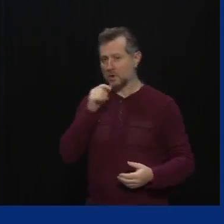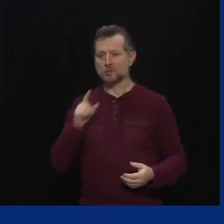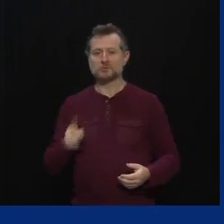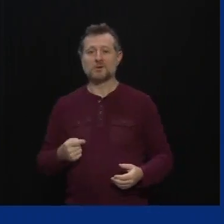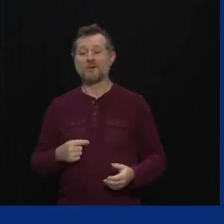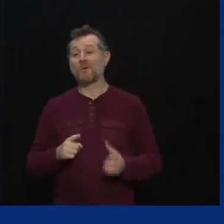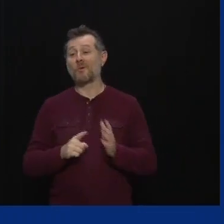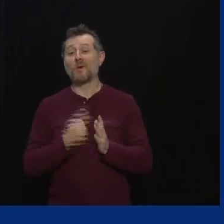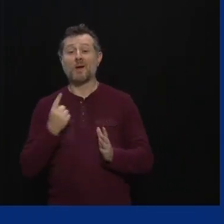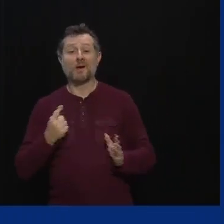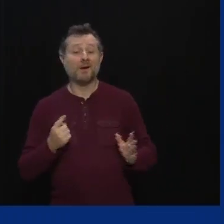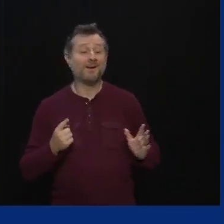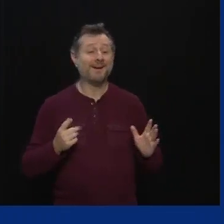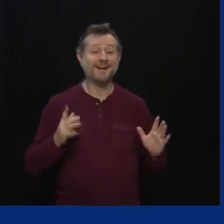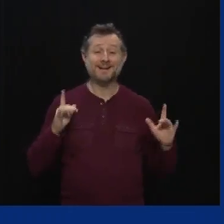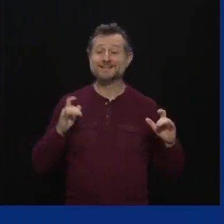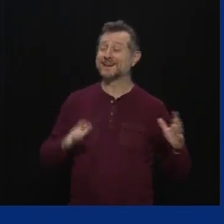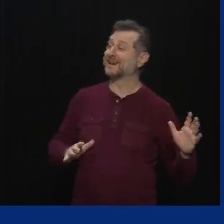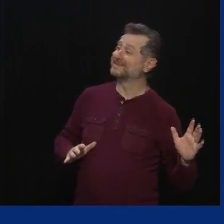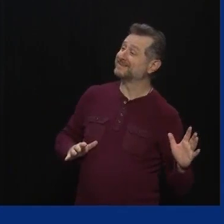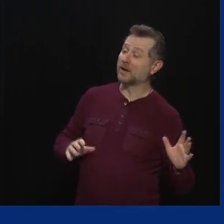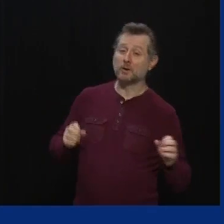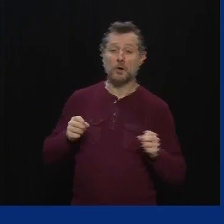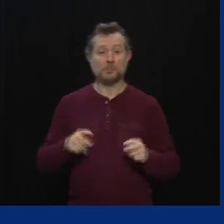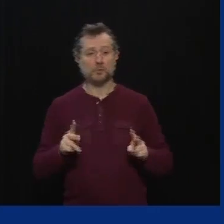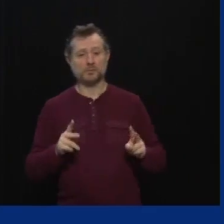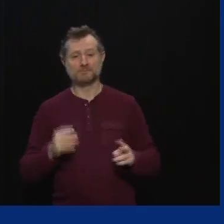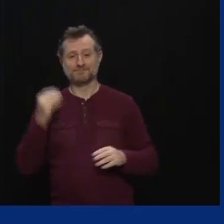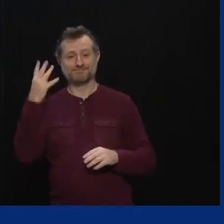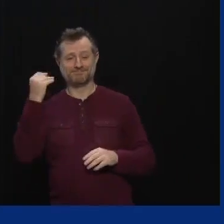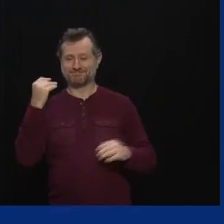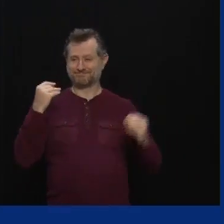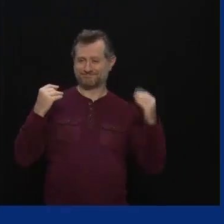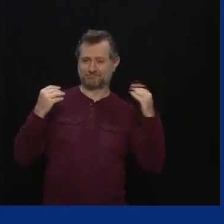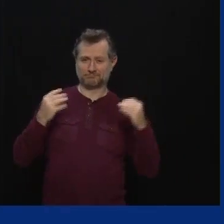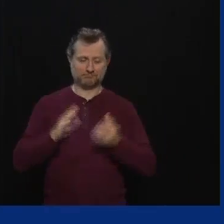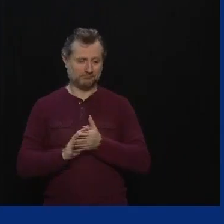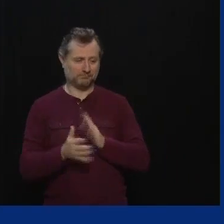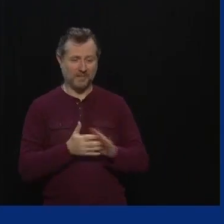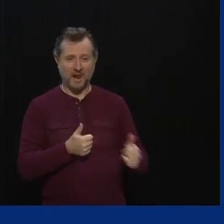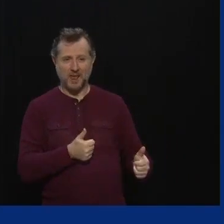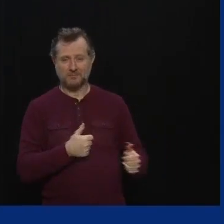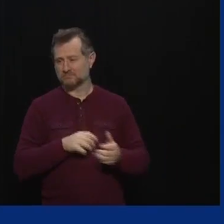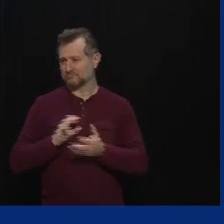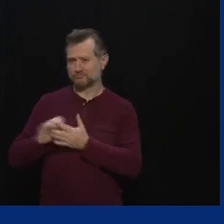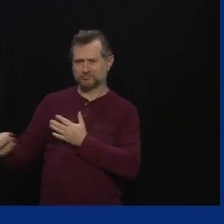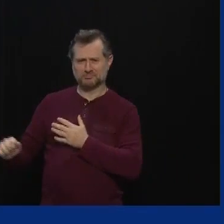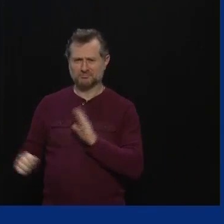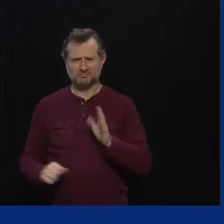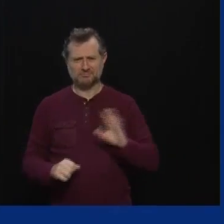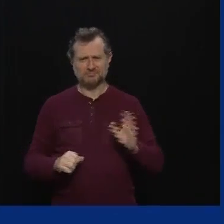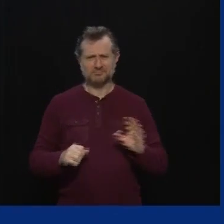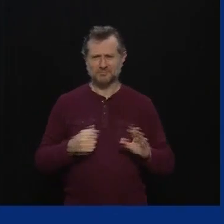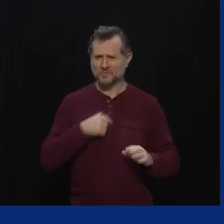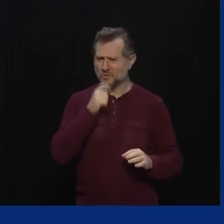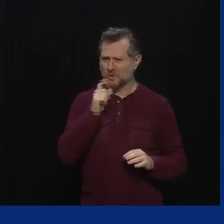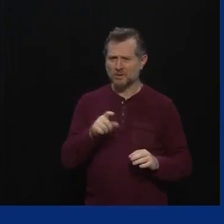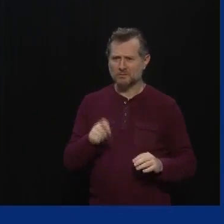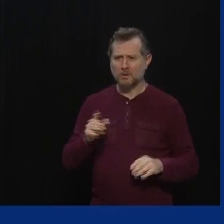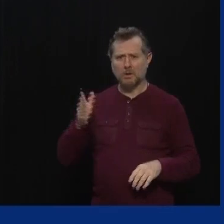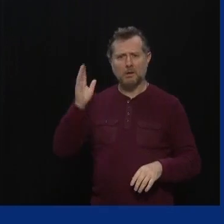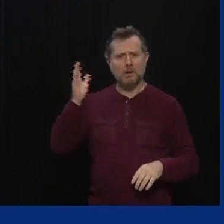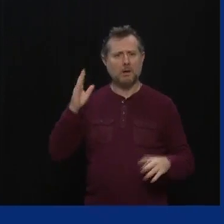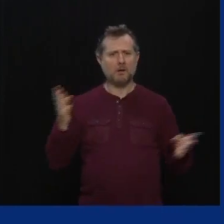wasn't a photo op. We didn't tell the press. I didn't even know if that was going to be, I don't need a press conference to do the right thing. And that's what we did